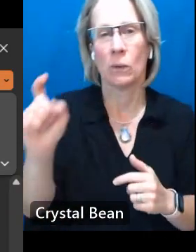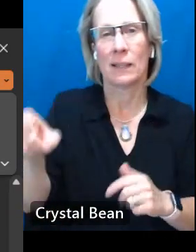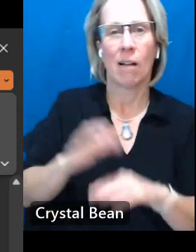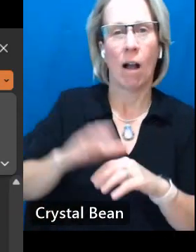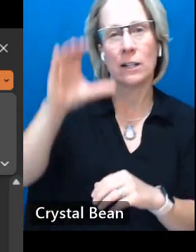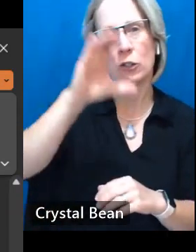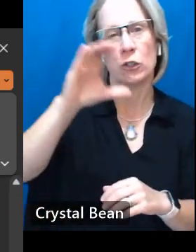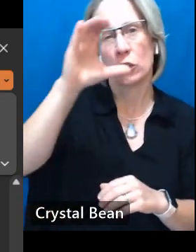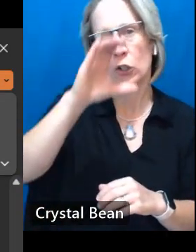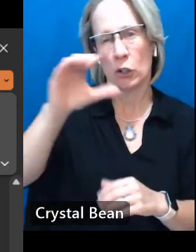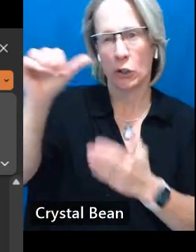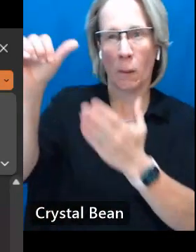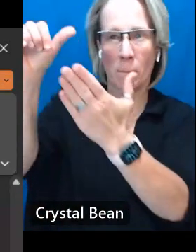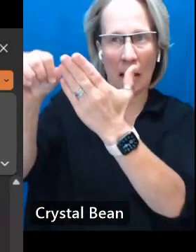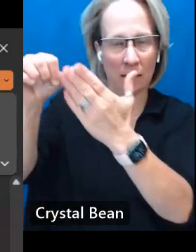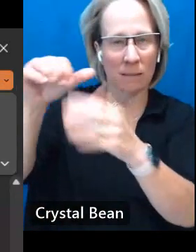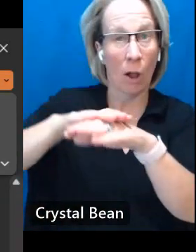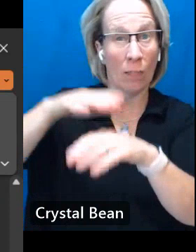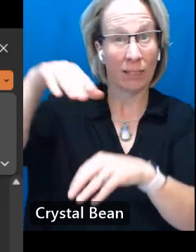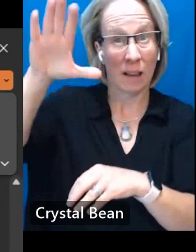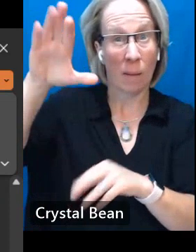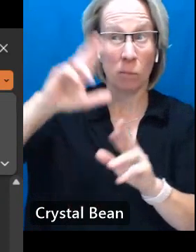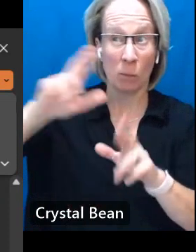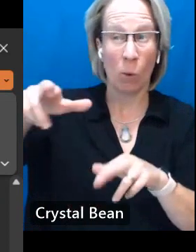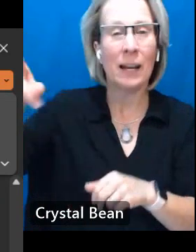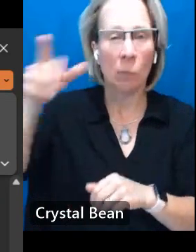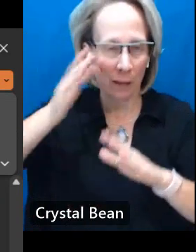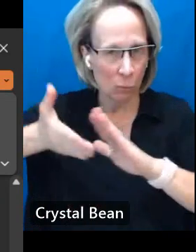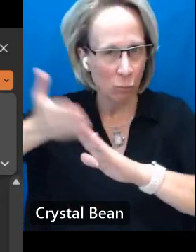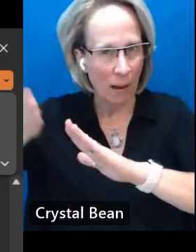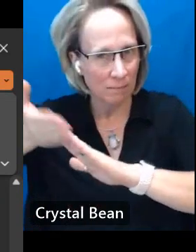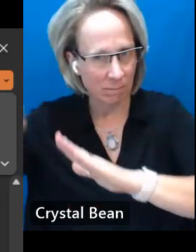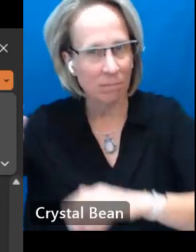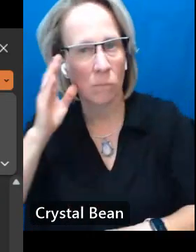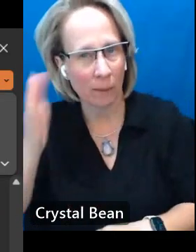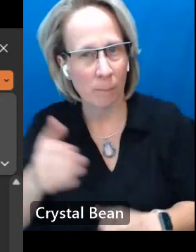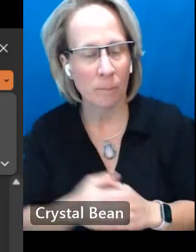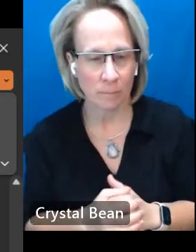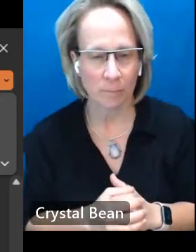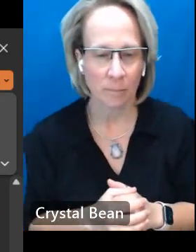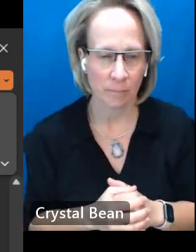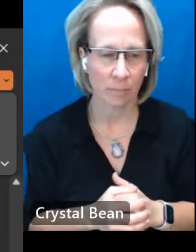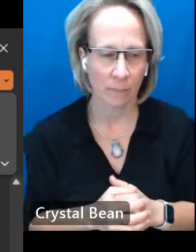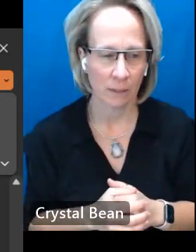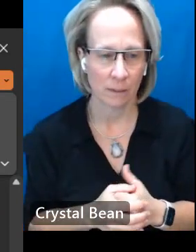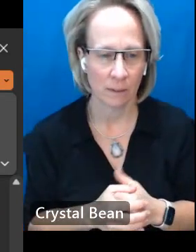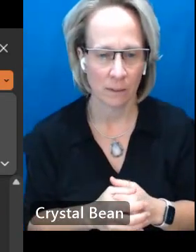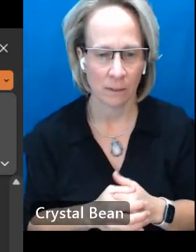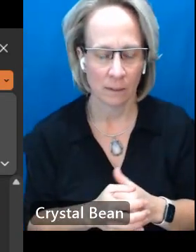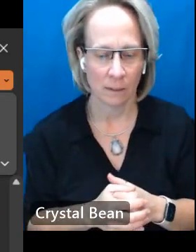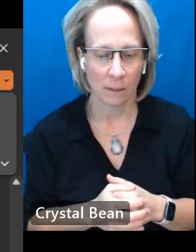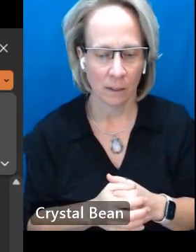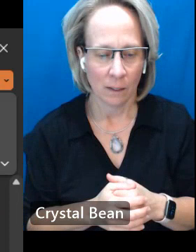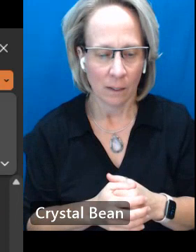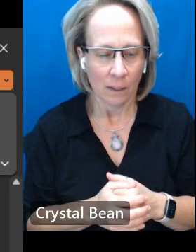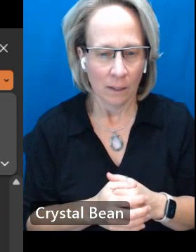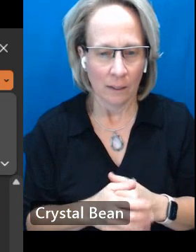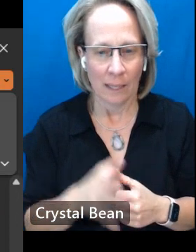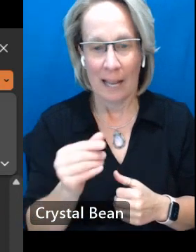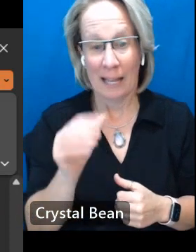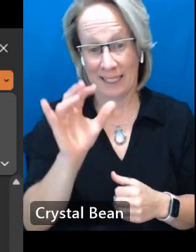of the report and it will run. And this is what it'll look